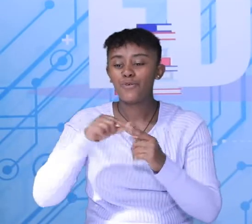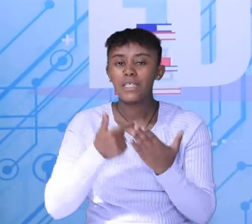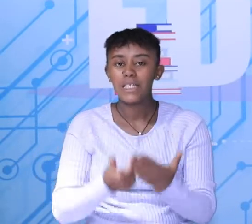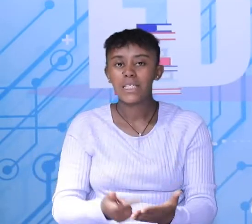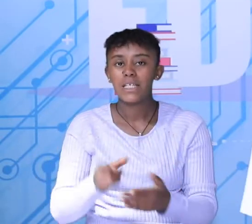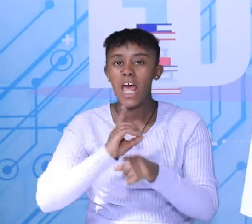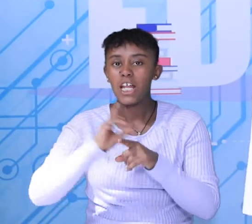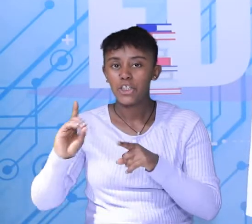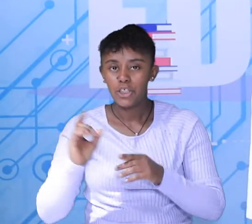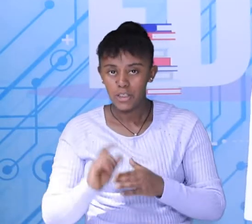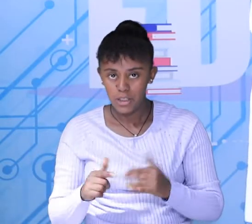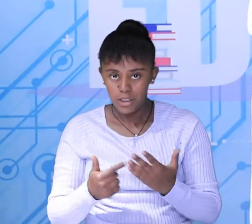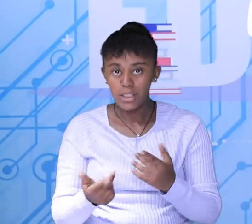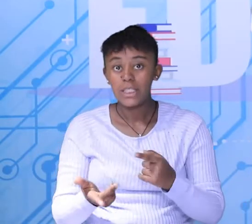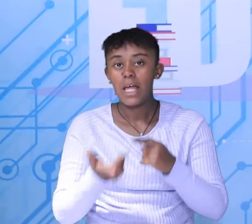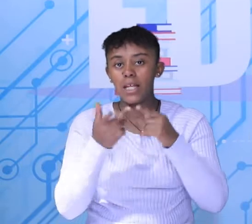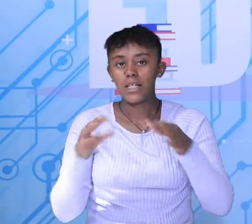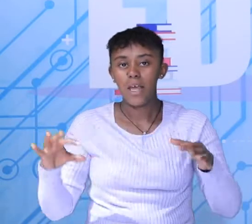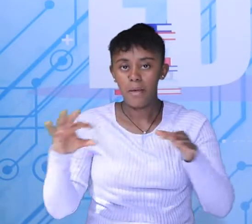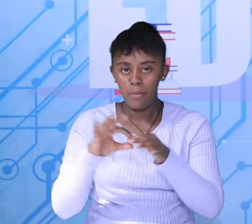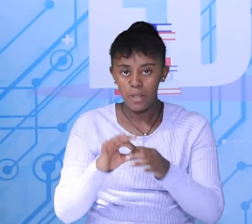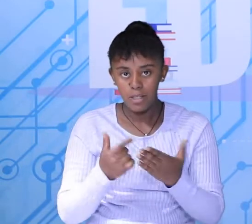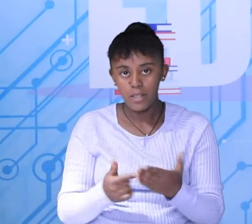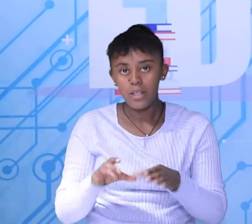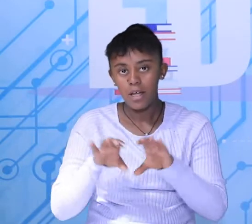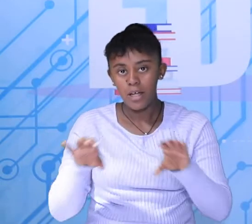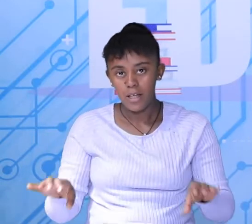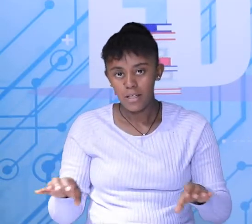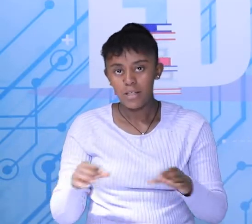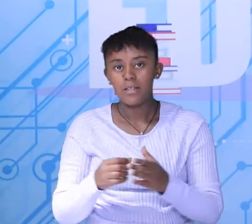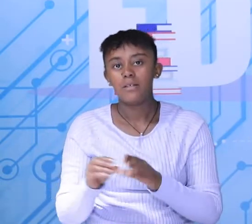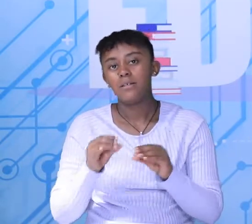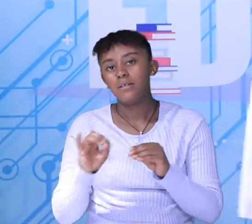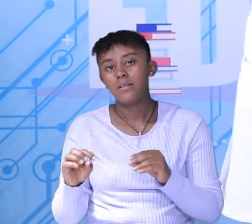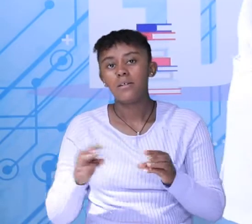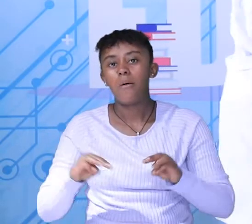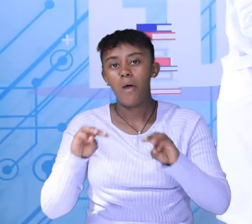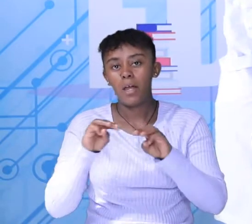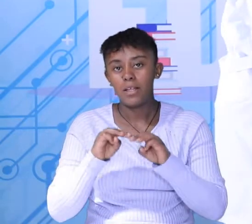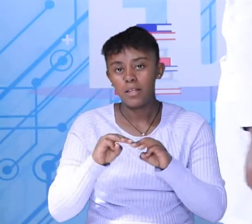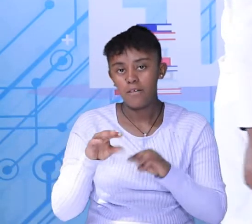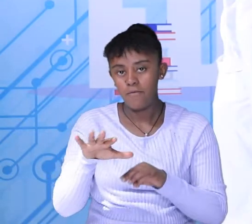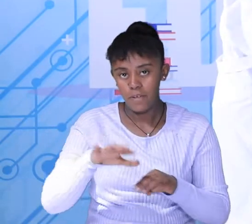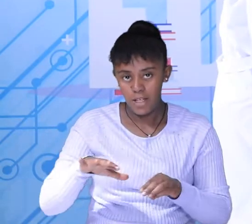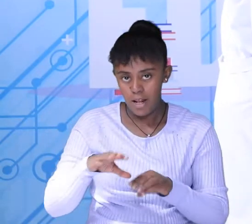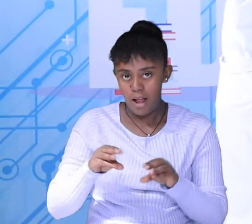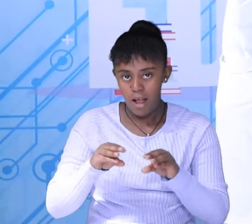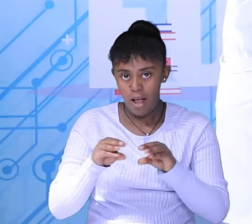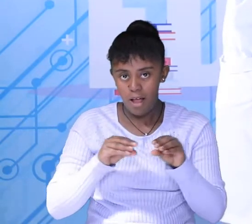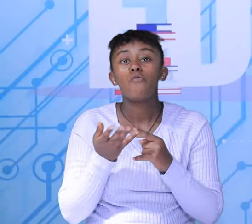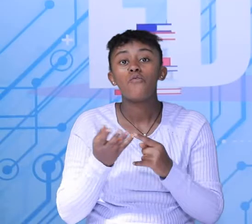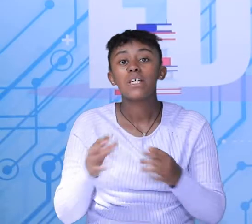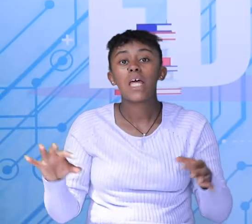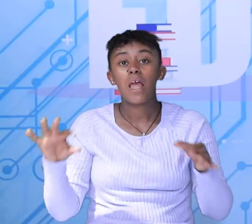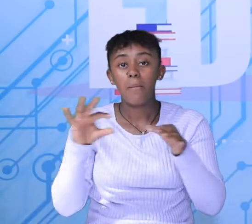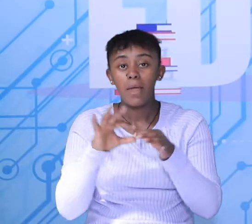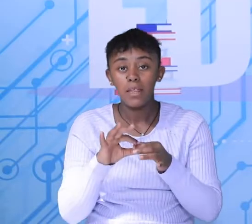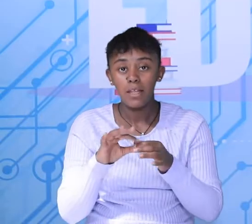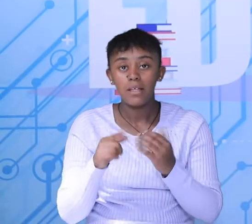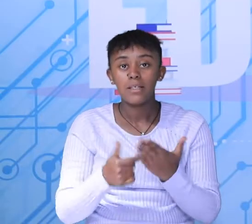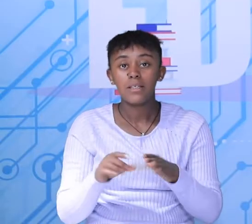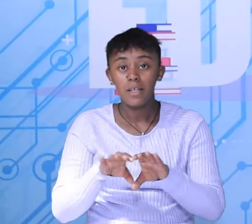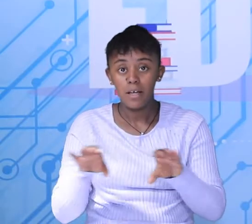QV cross magnetic field B. This is a way how to determine the force exerted on a point